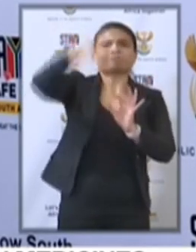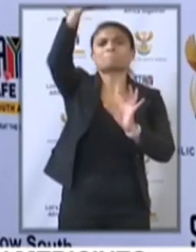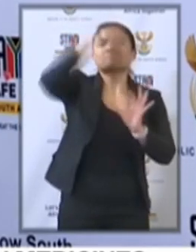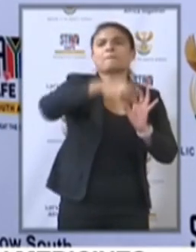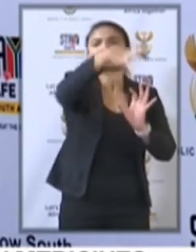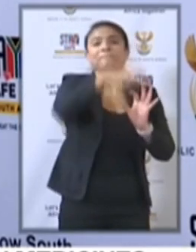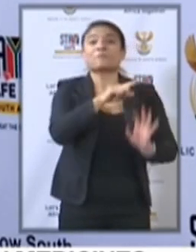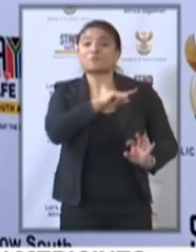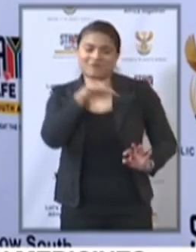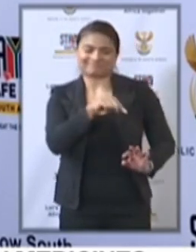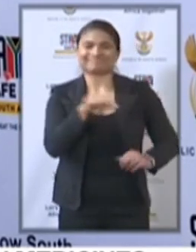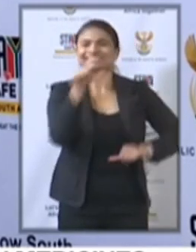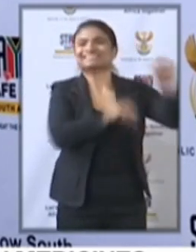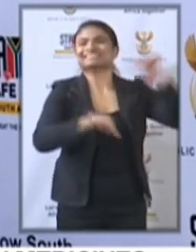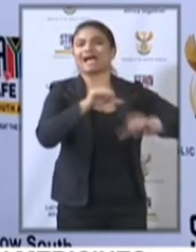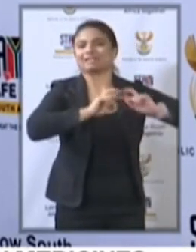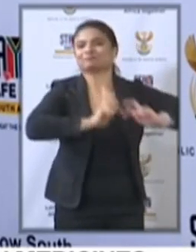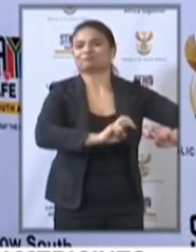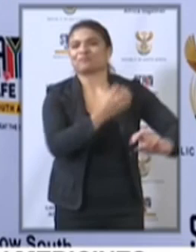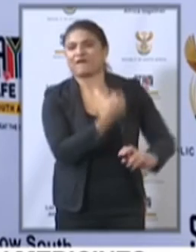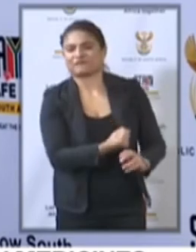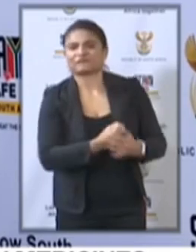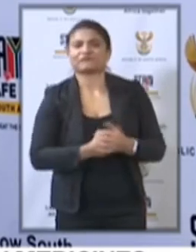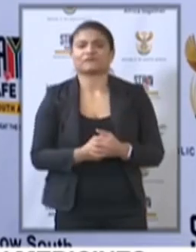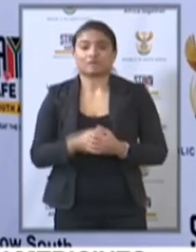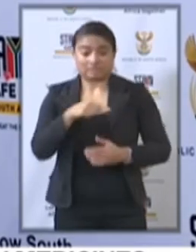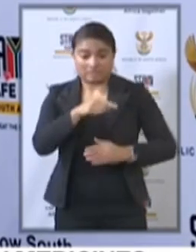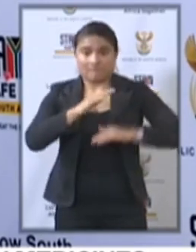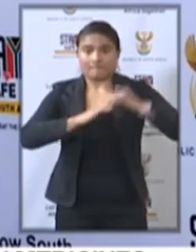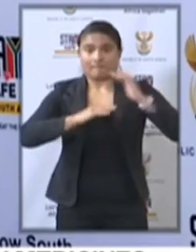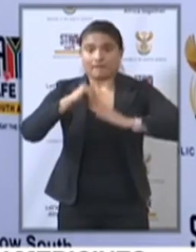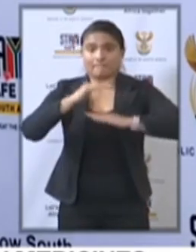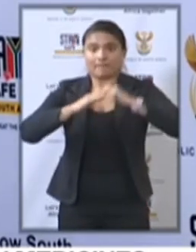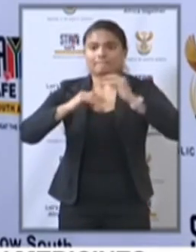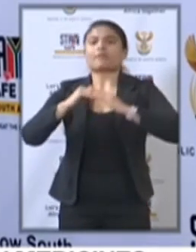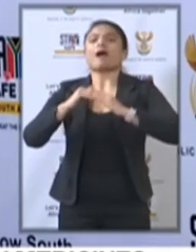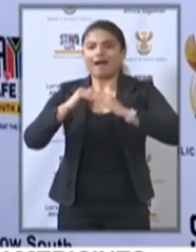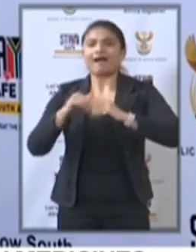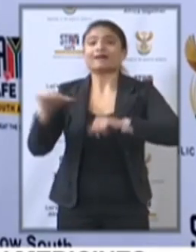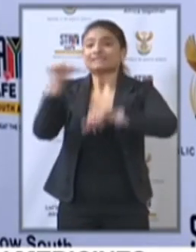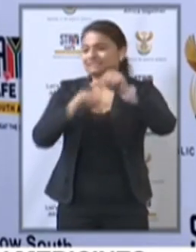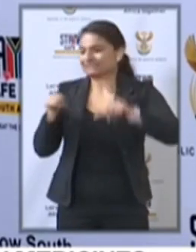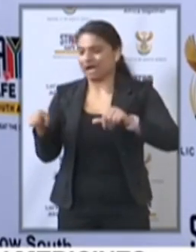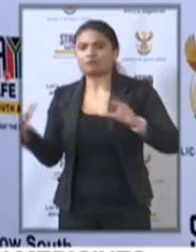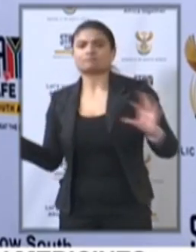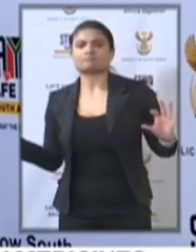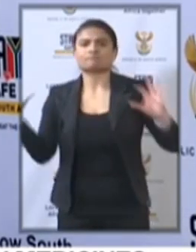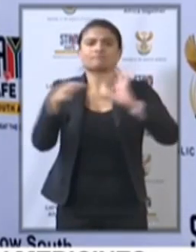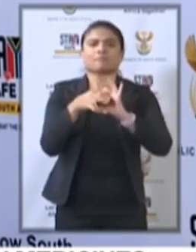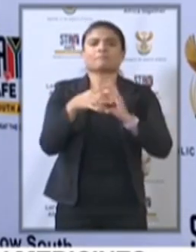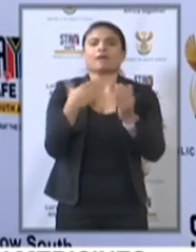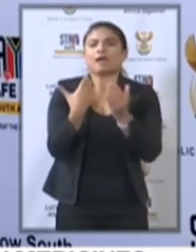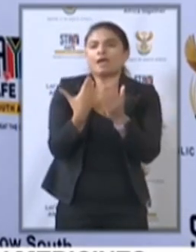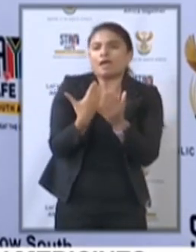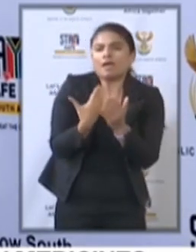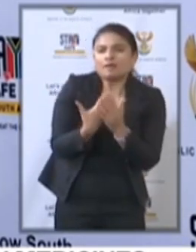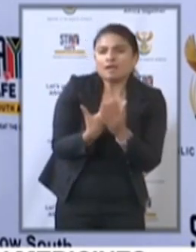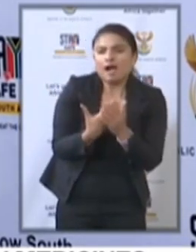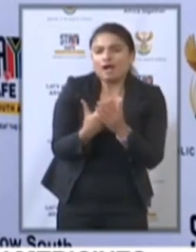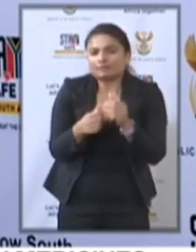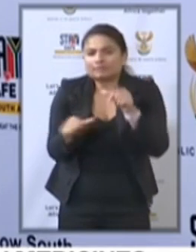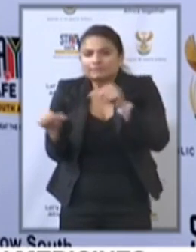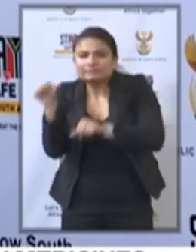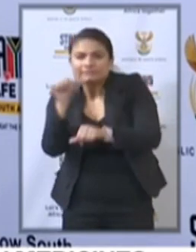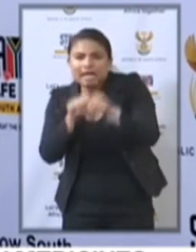and specifically also building on that in order to be able to take forward the role of science